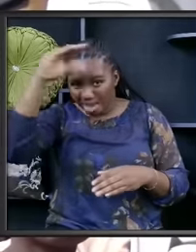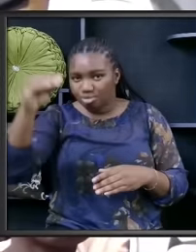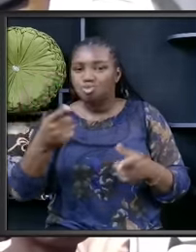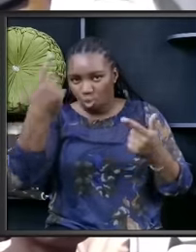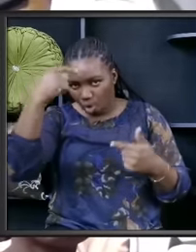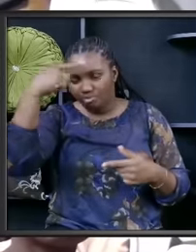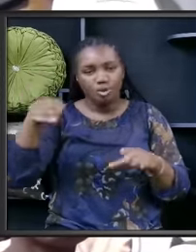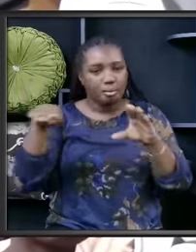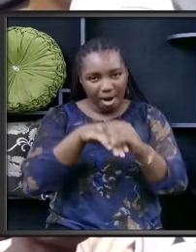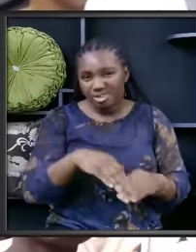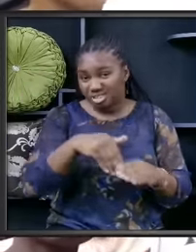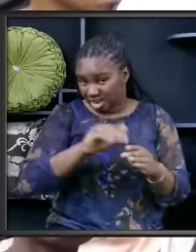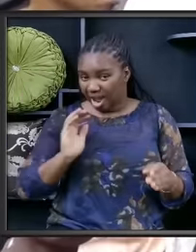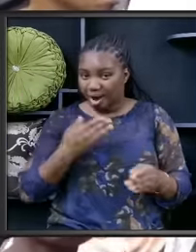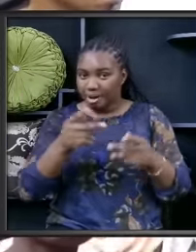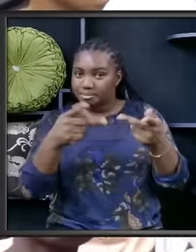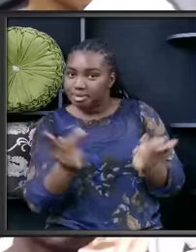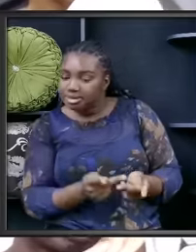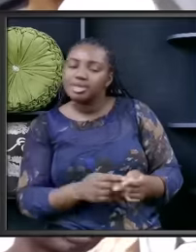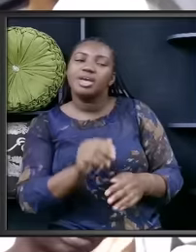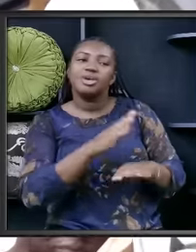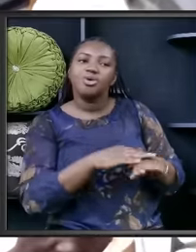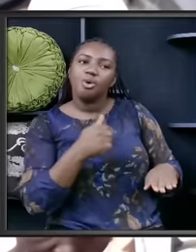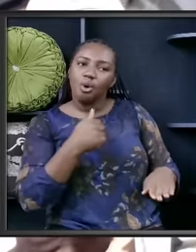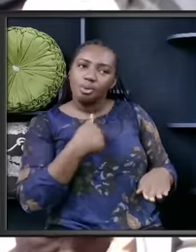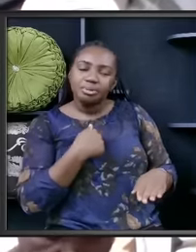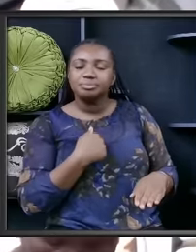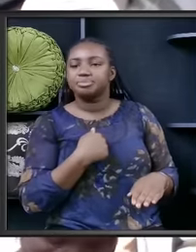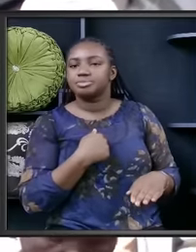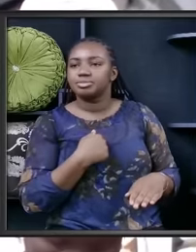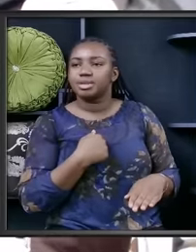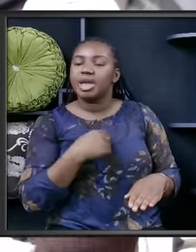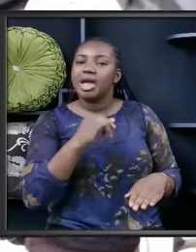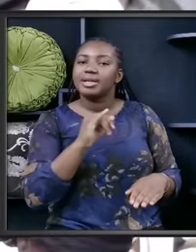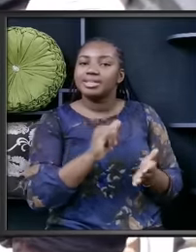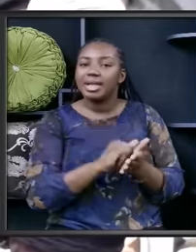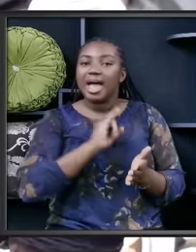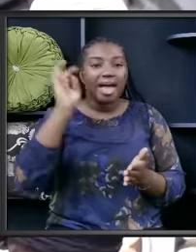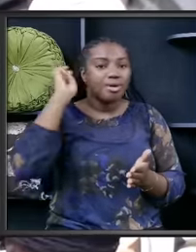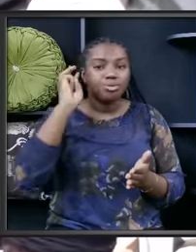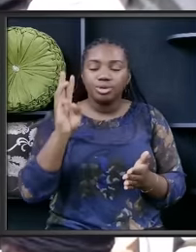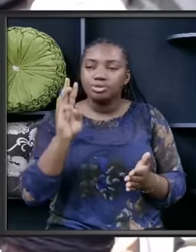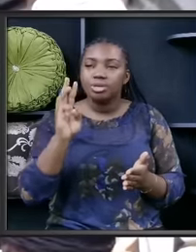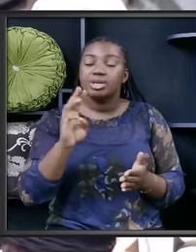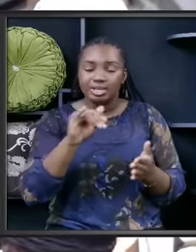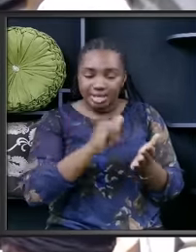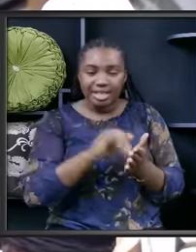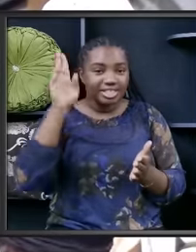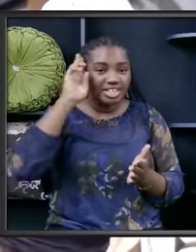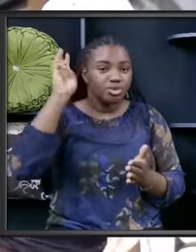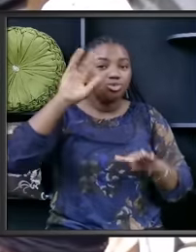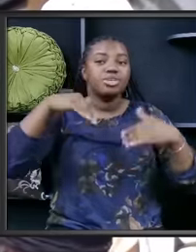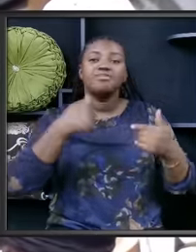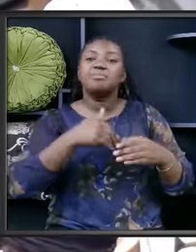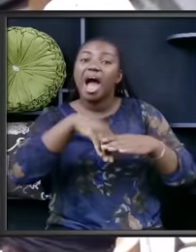said, Adane, they call me. That is my first daughter, my mother. Say, I go make him give me out to